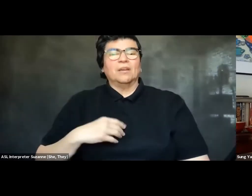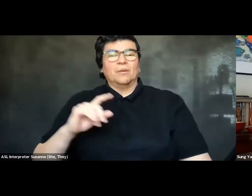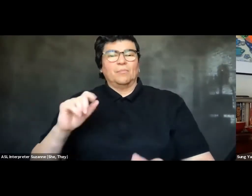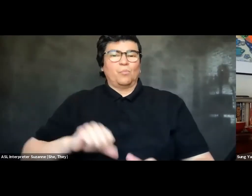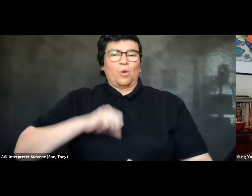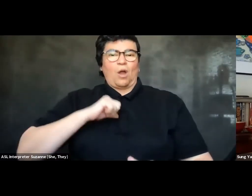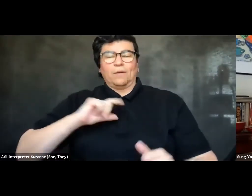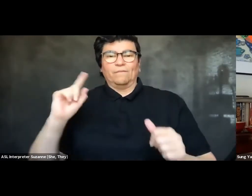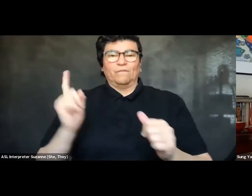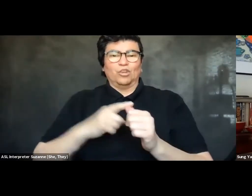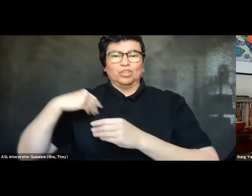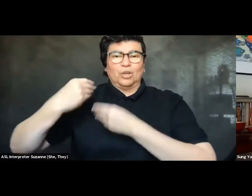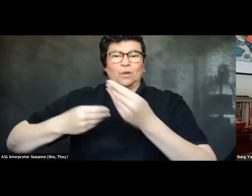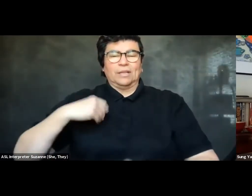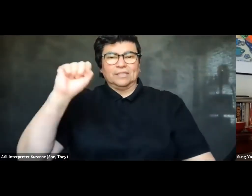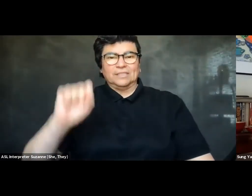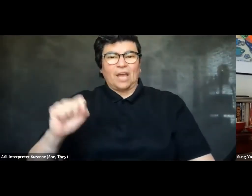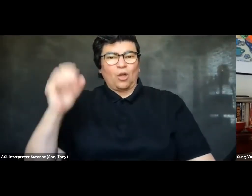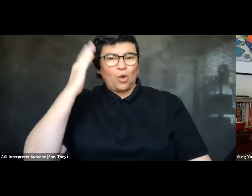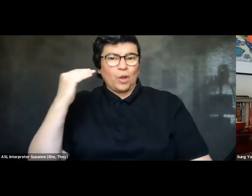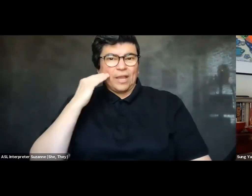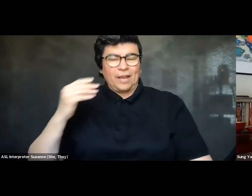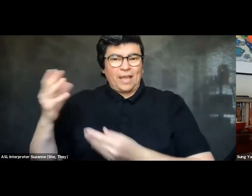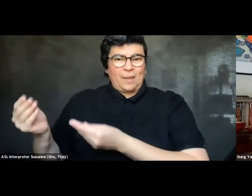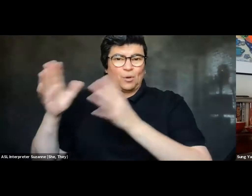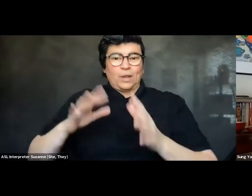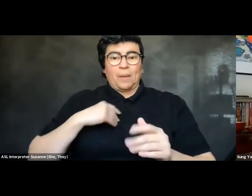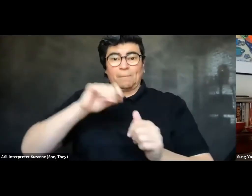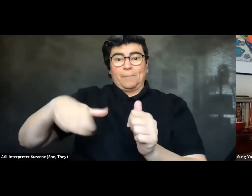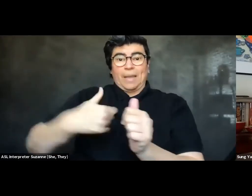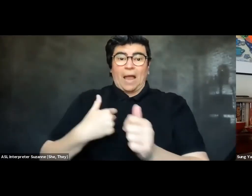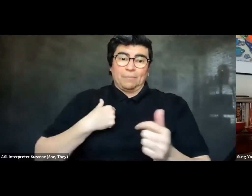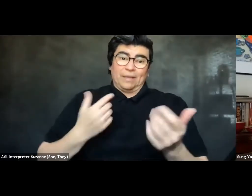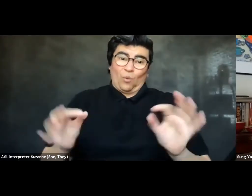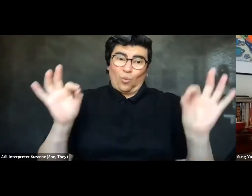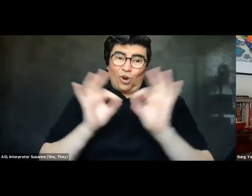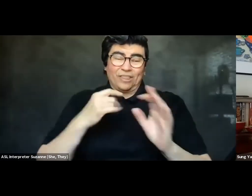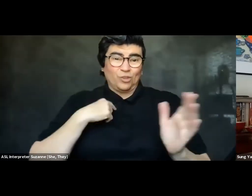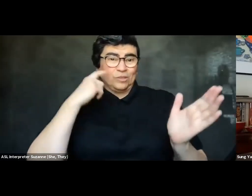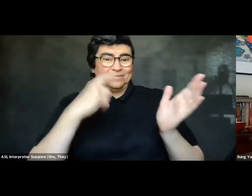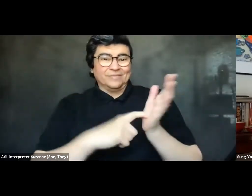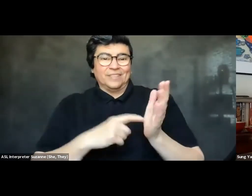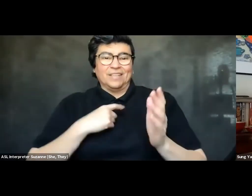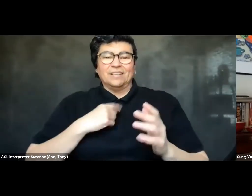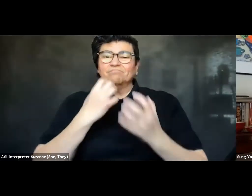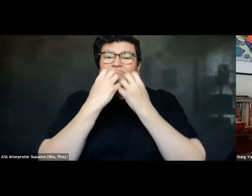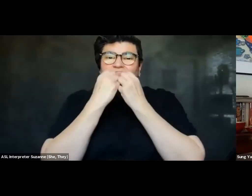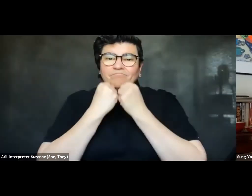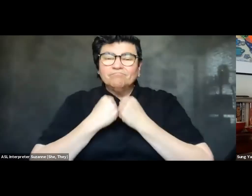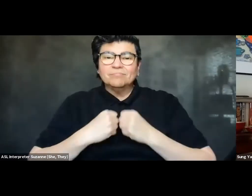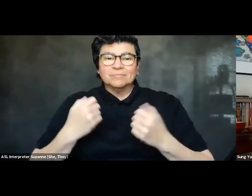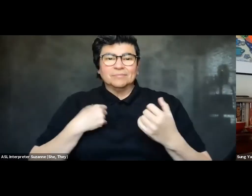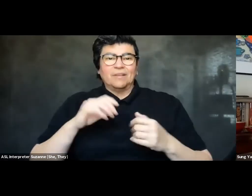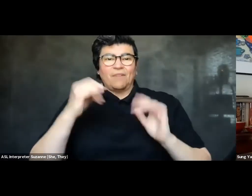South Korean immigrant. Behind me, and the only thing worth noting, is a cherished piece of still